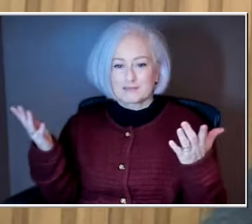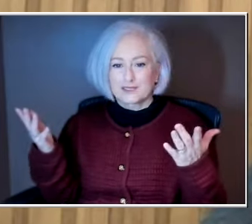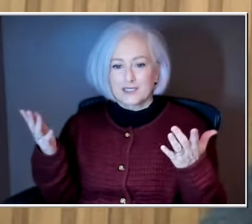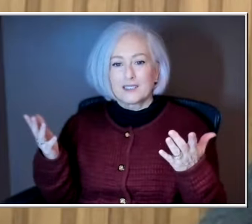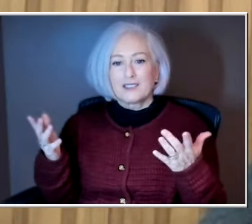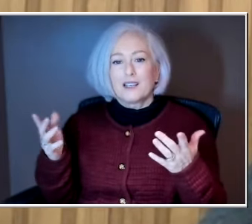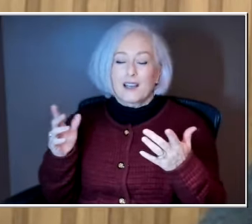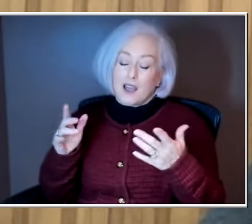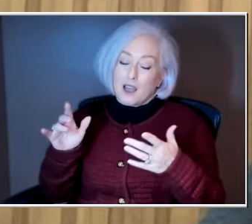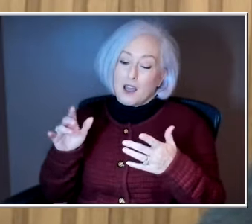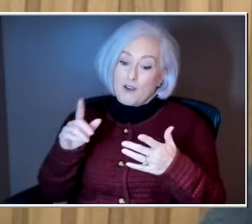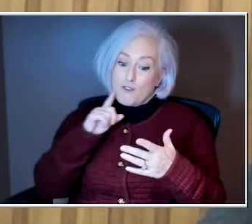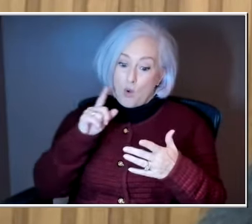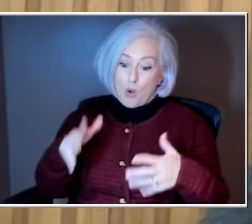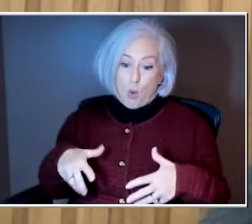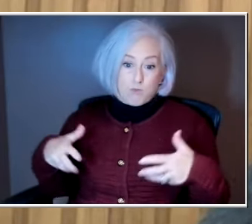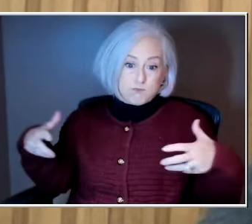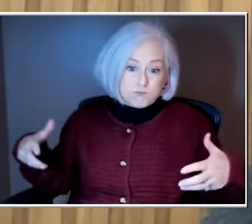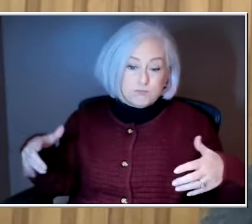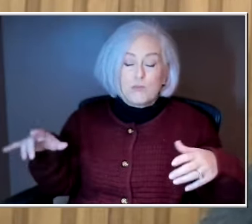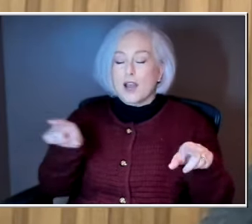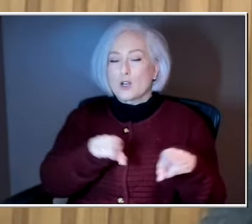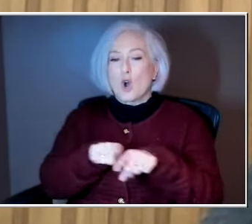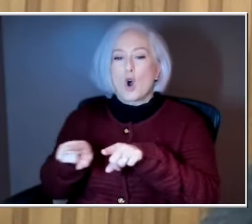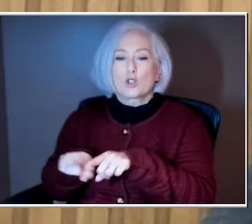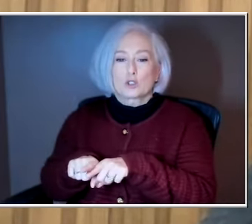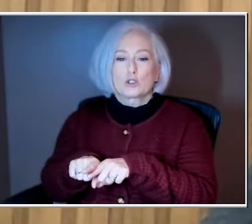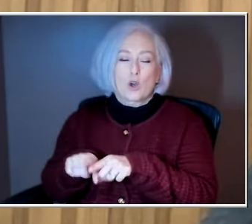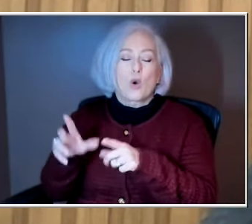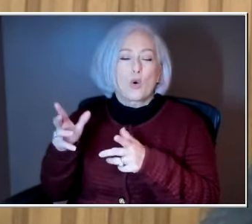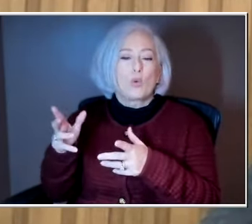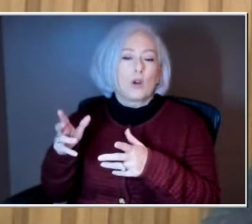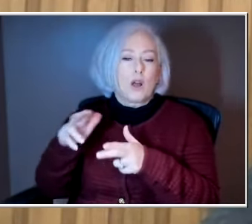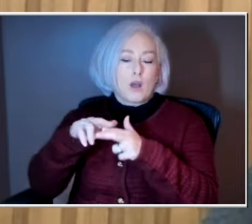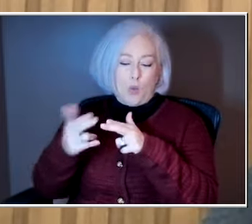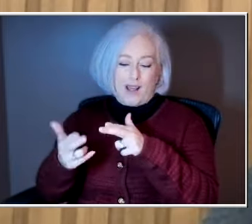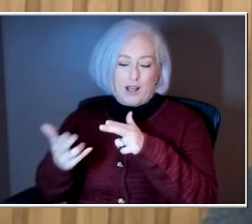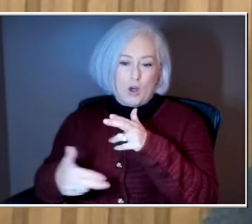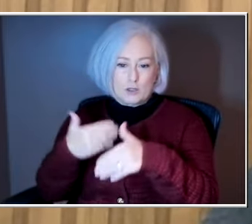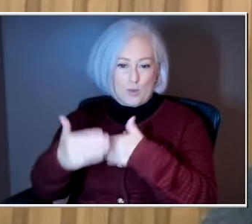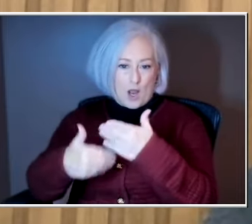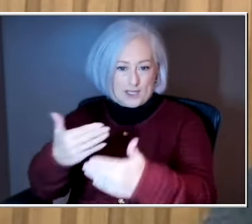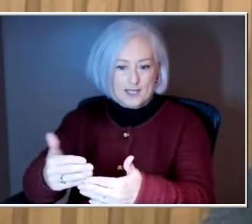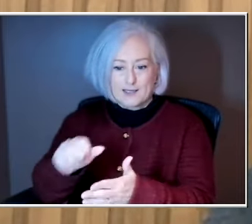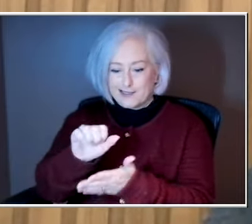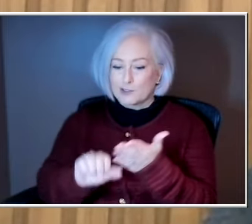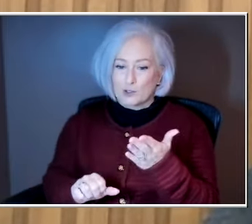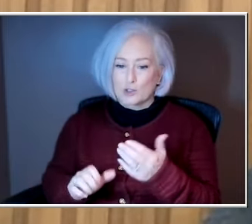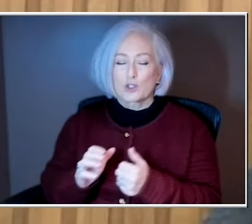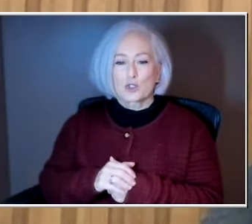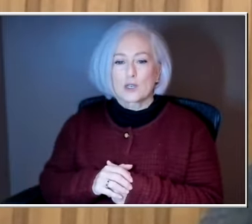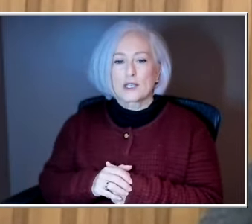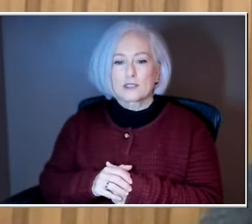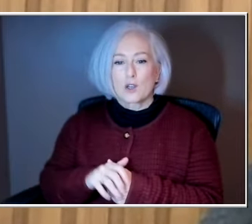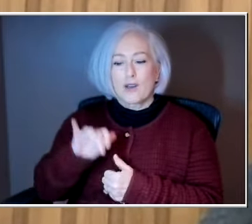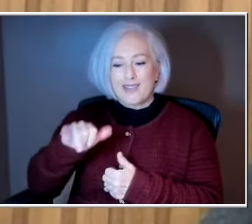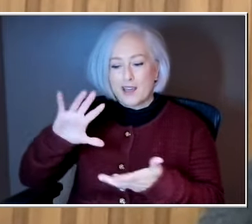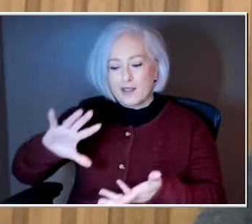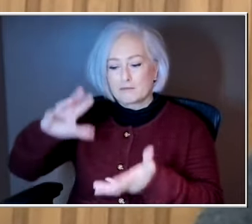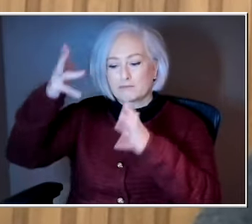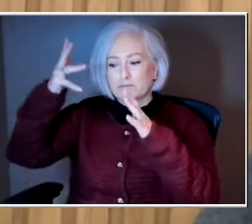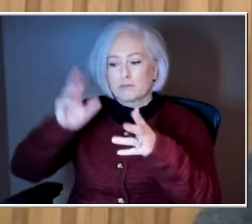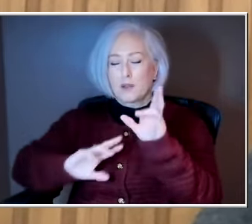process. And so those can be barriers for folks to even be exploring their options, including bariatric surgery. So